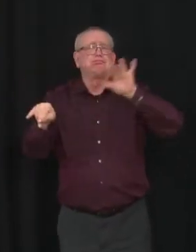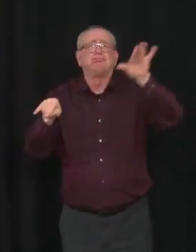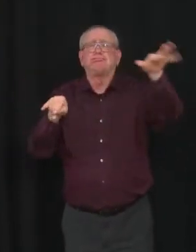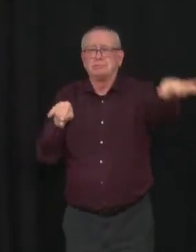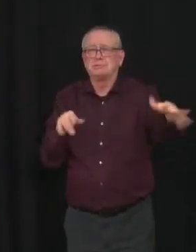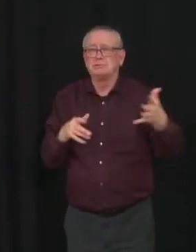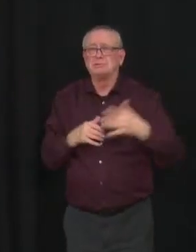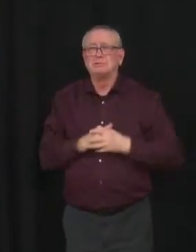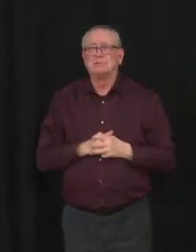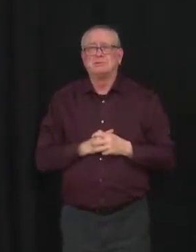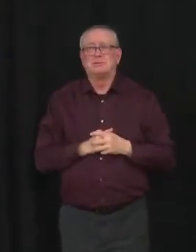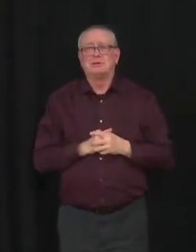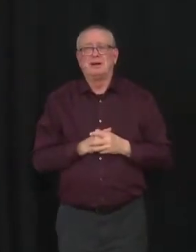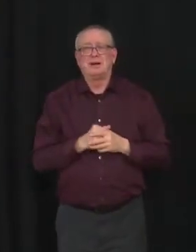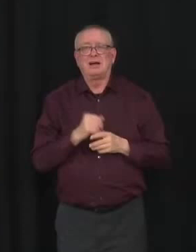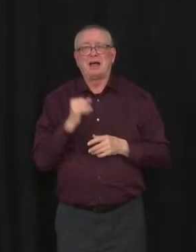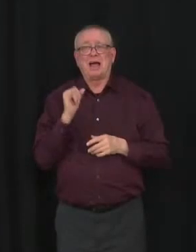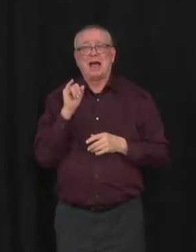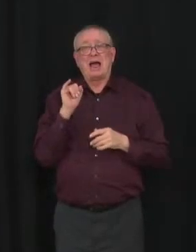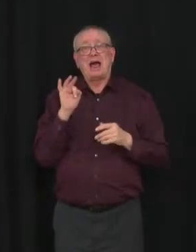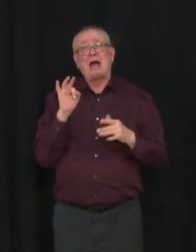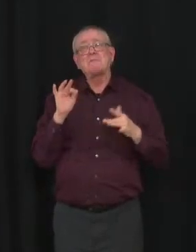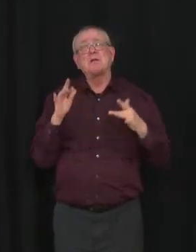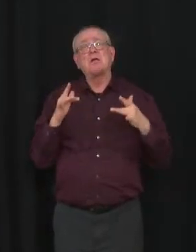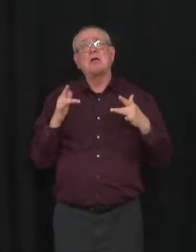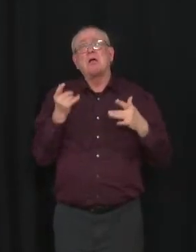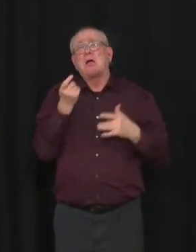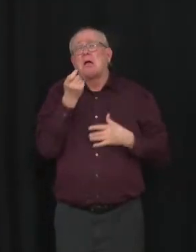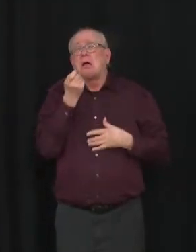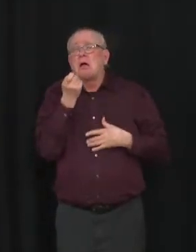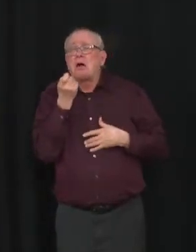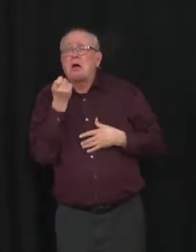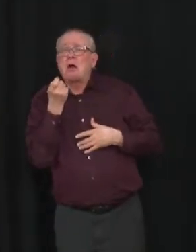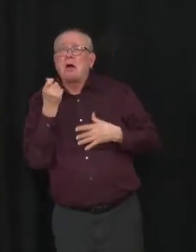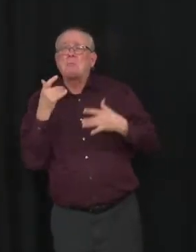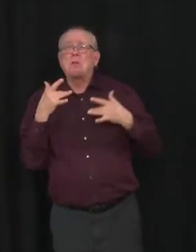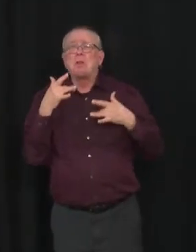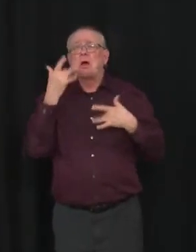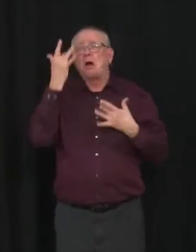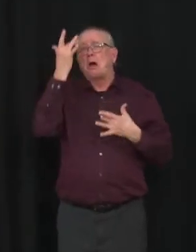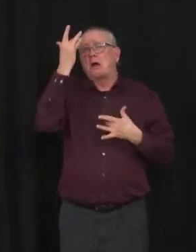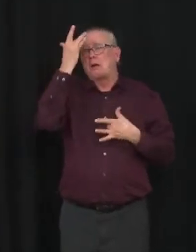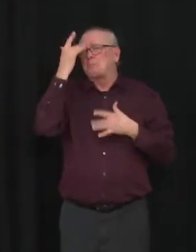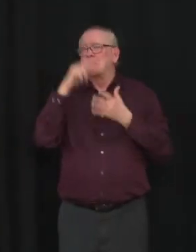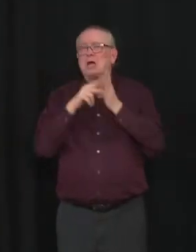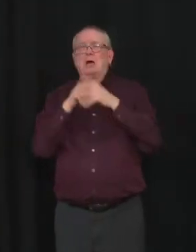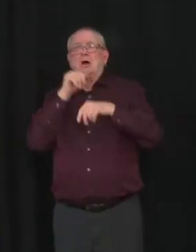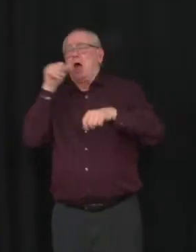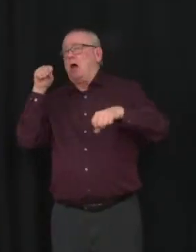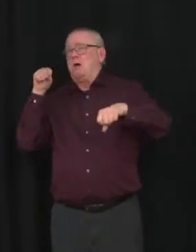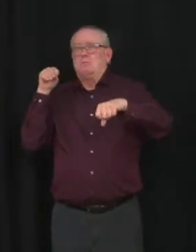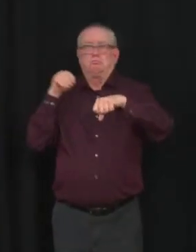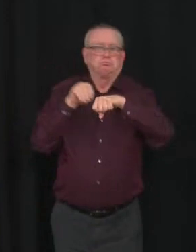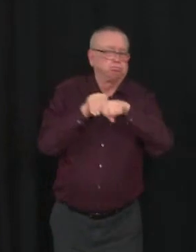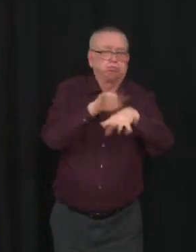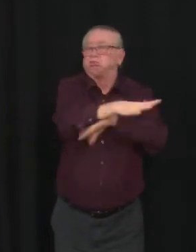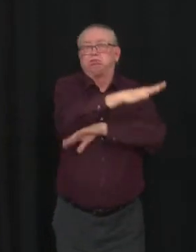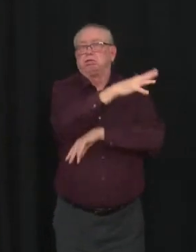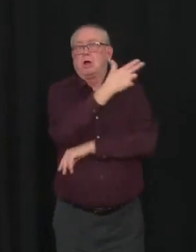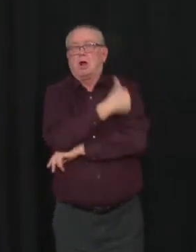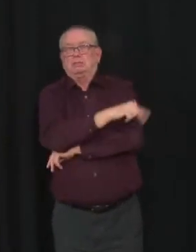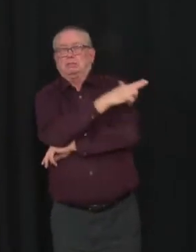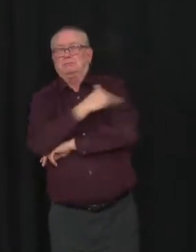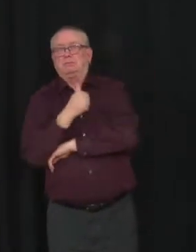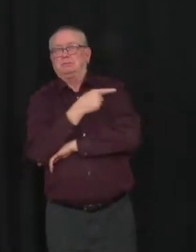reduced severity in order to not have a significant impact on the acute care system. So I want to reiterate, now is the time to take this seriously and